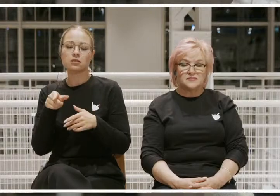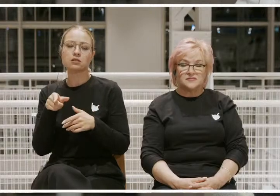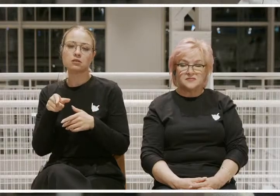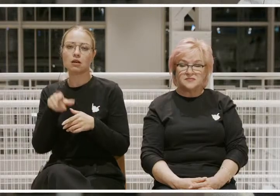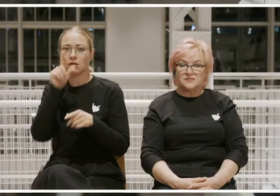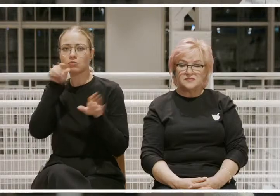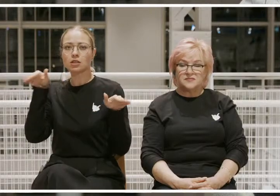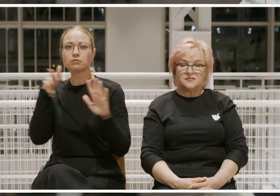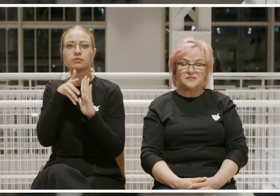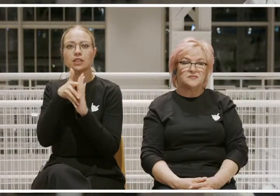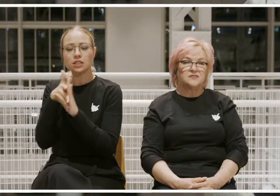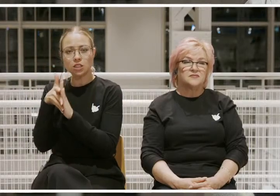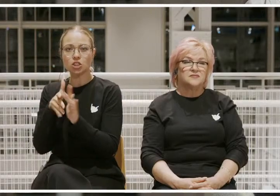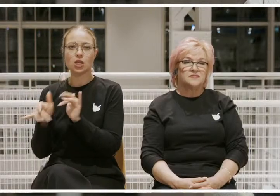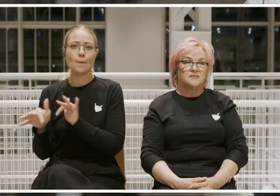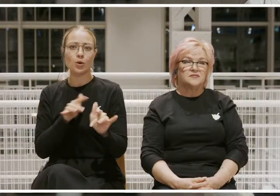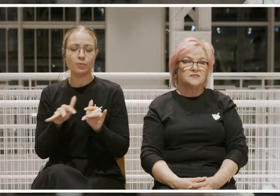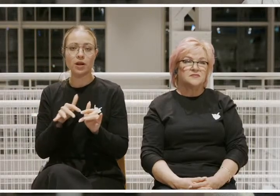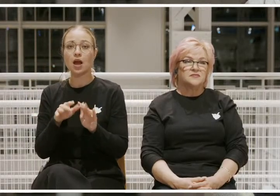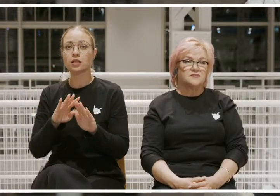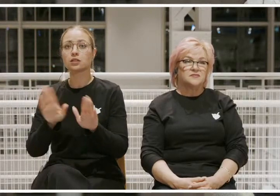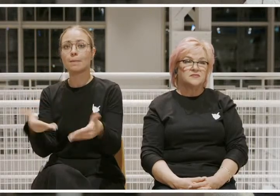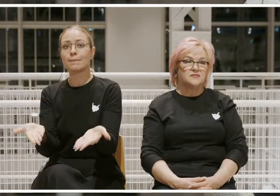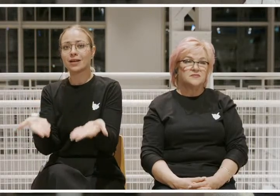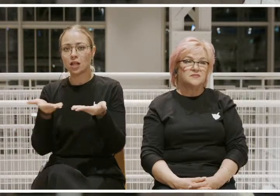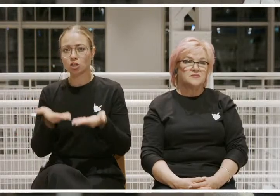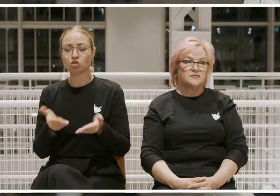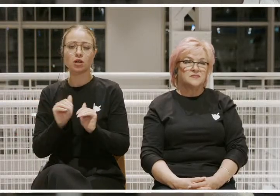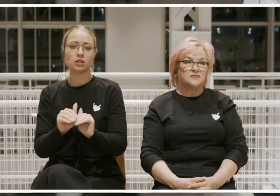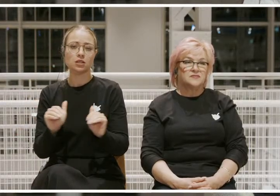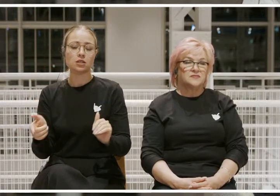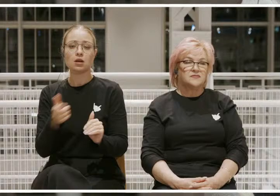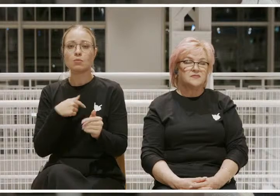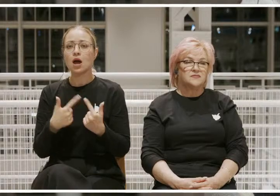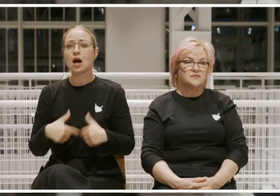also organized art labs